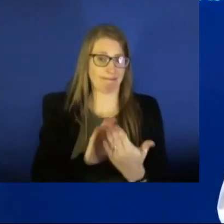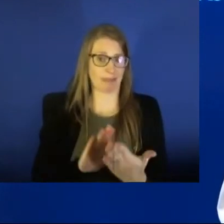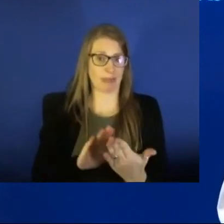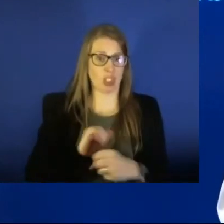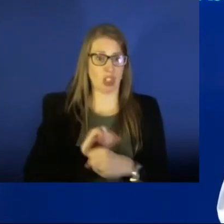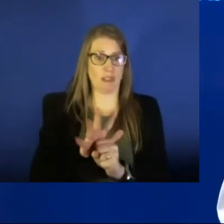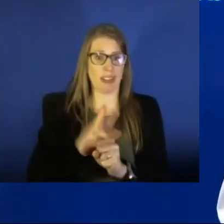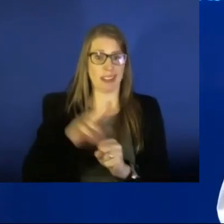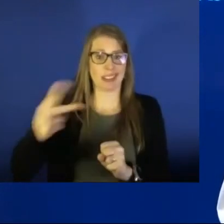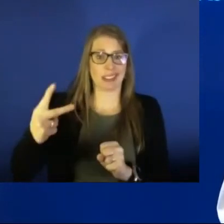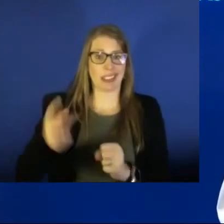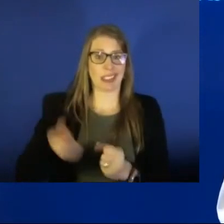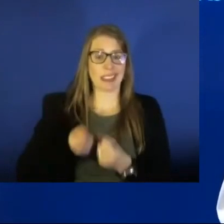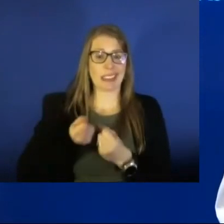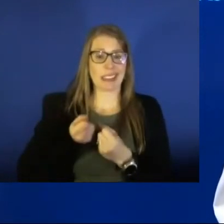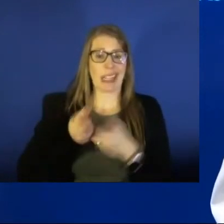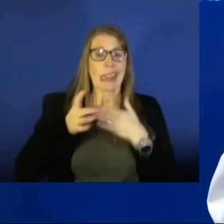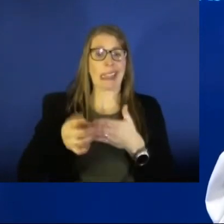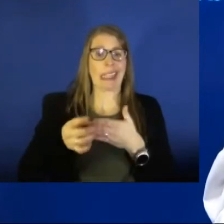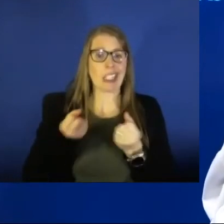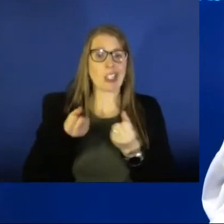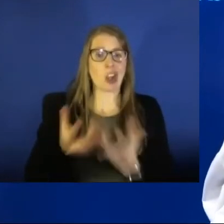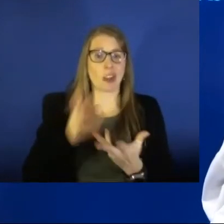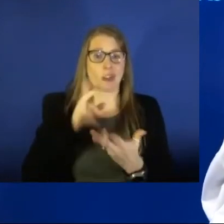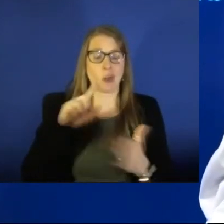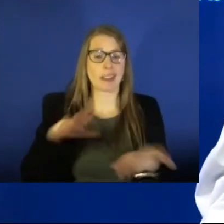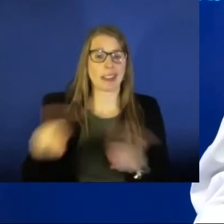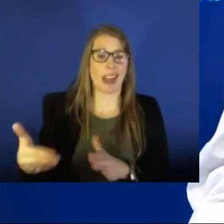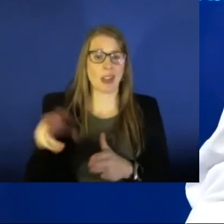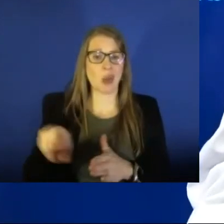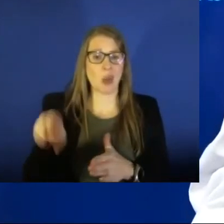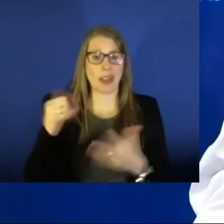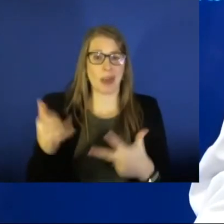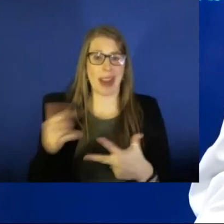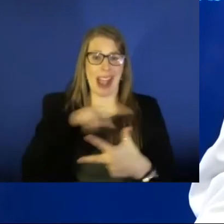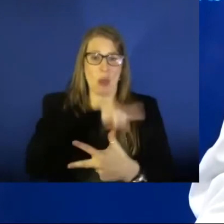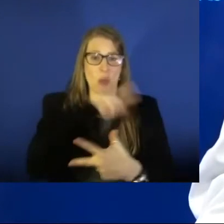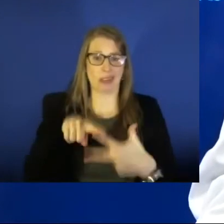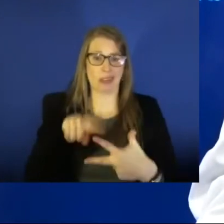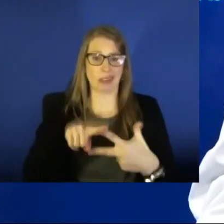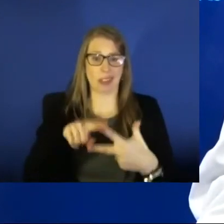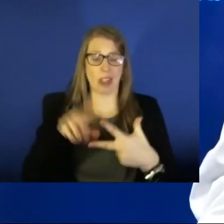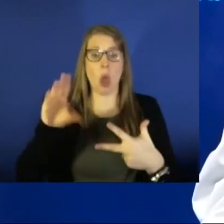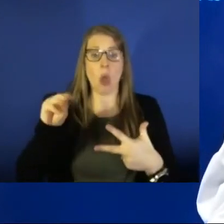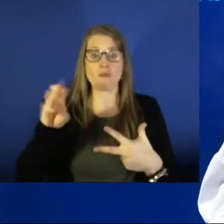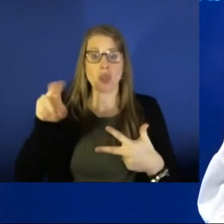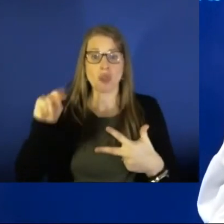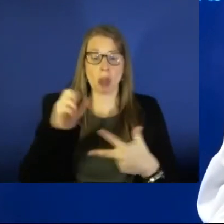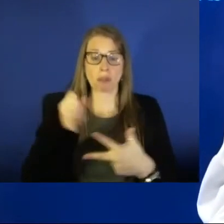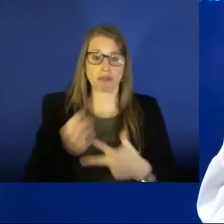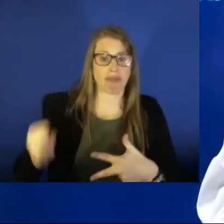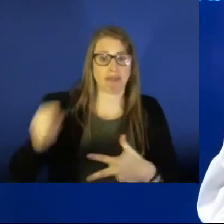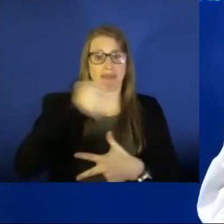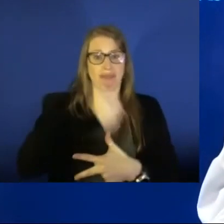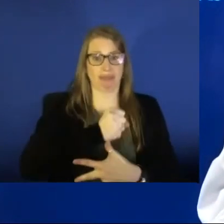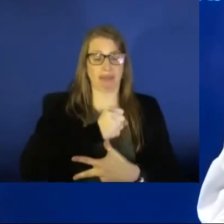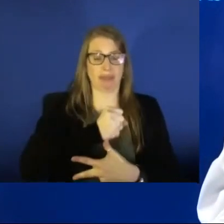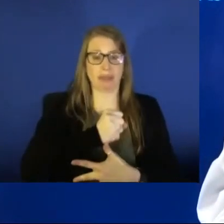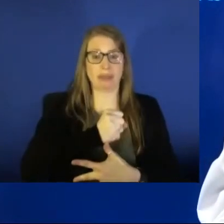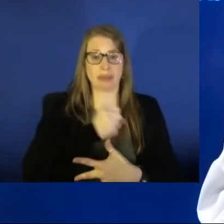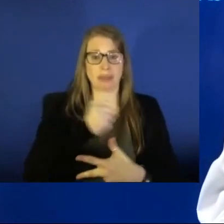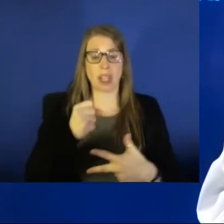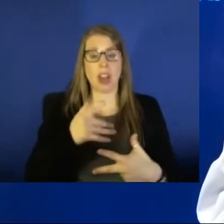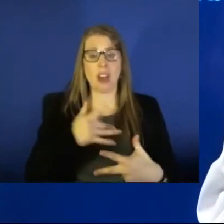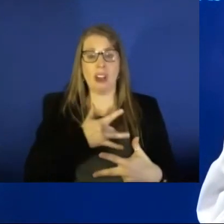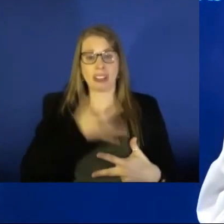death in the United States right now. And because of this Omicron variant, will push ahead of heart disease. That's a bad statistic.